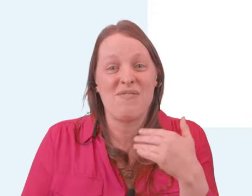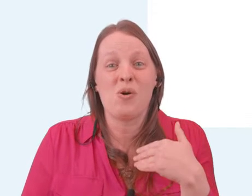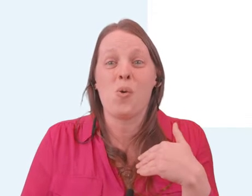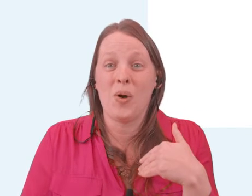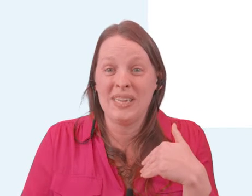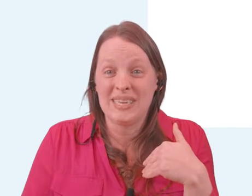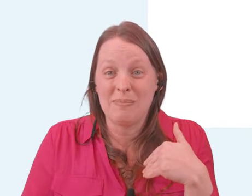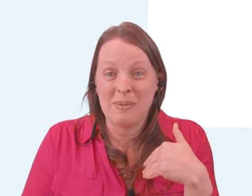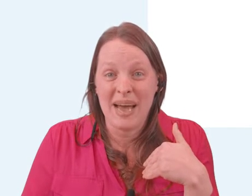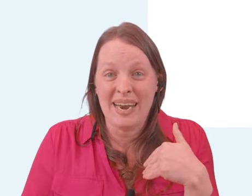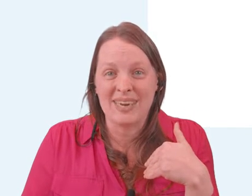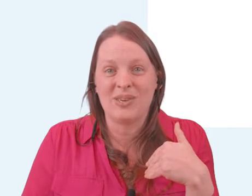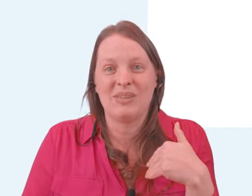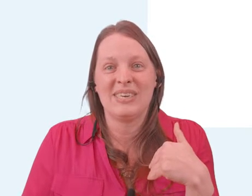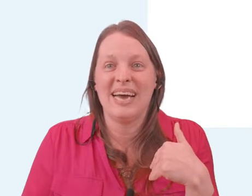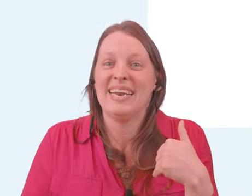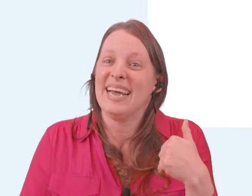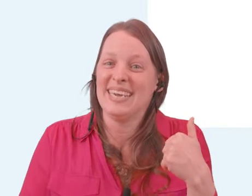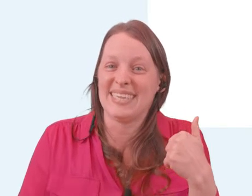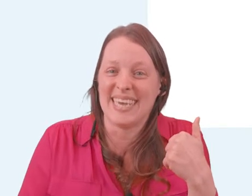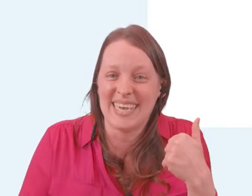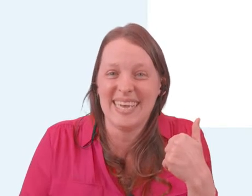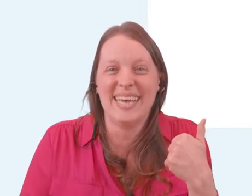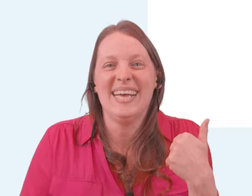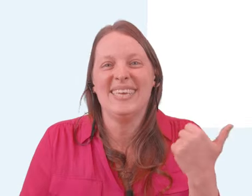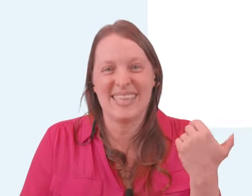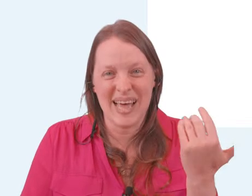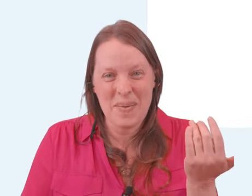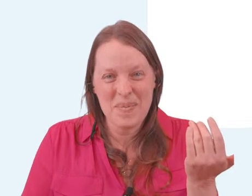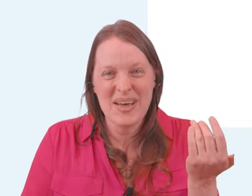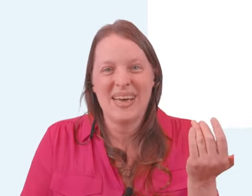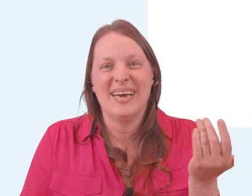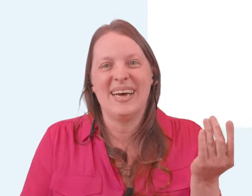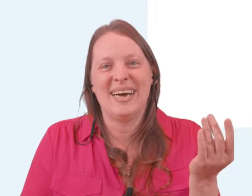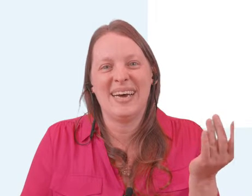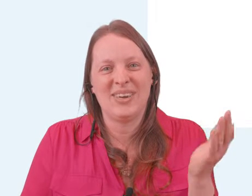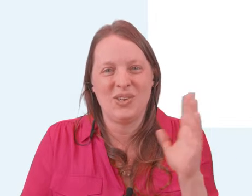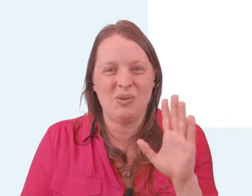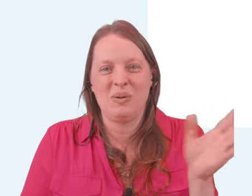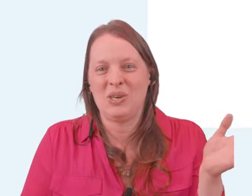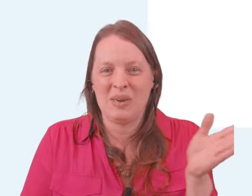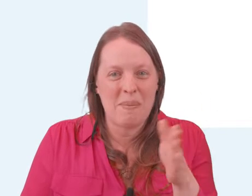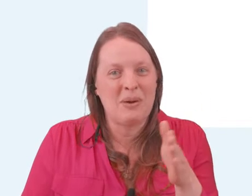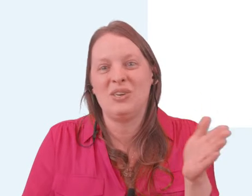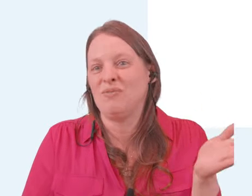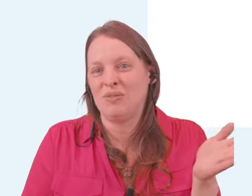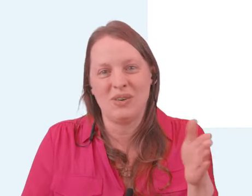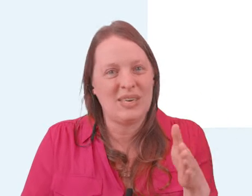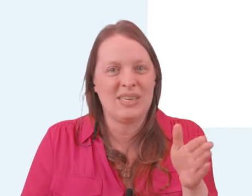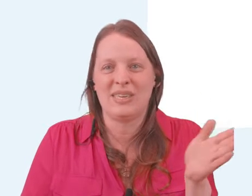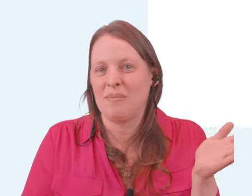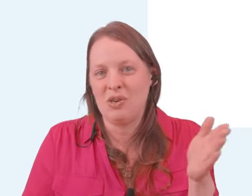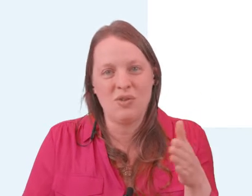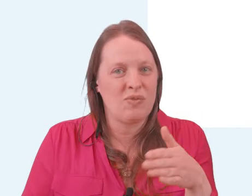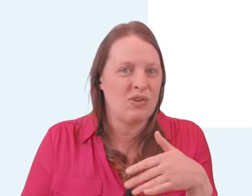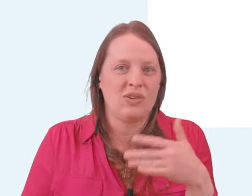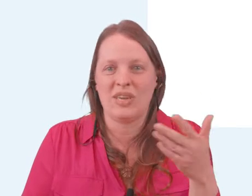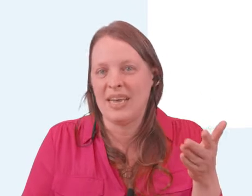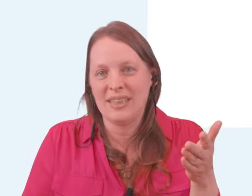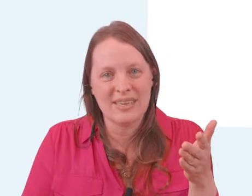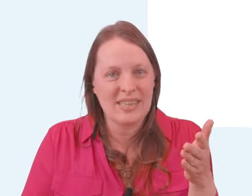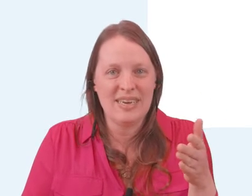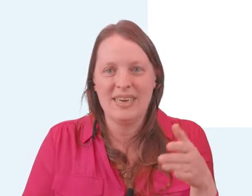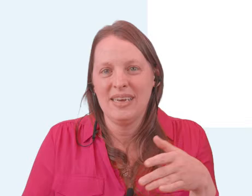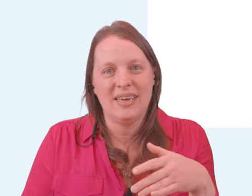patients can feel quite symptomatic. So it's not nice to them to be doing a bunch of different tests and